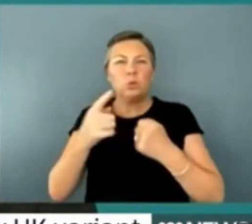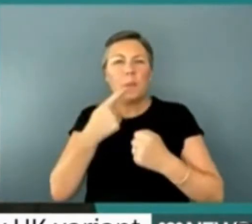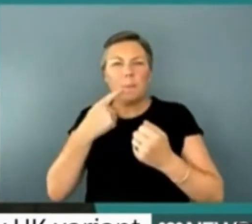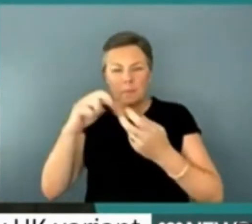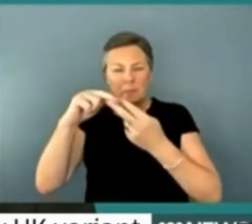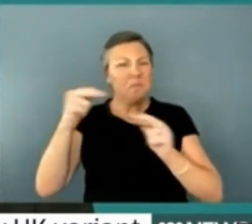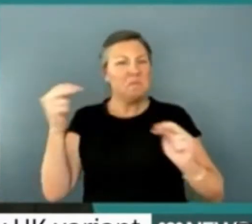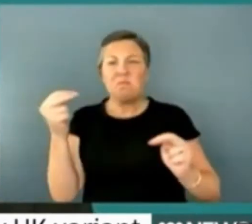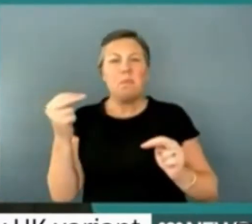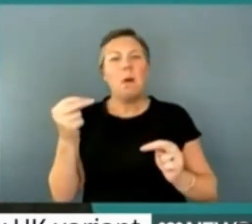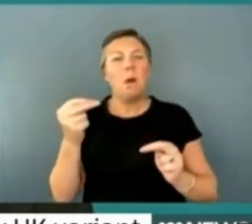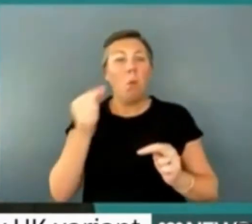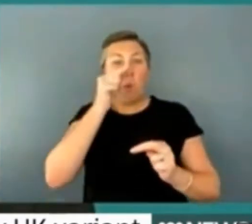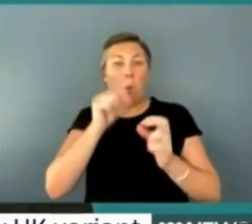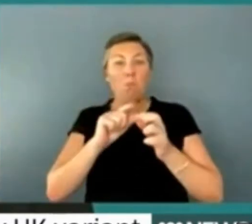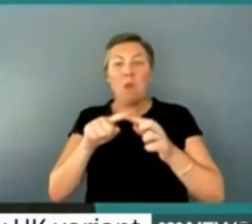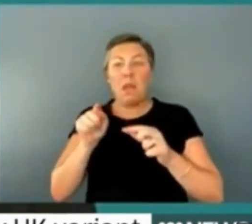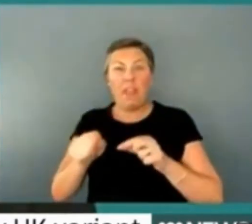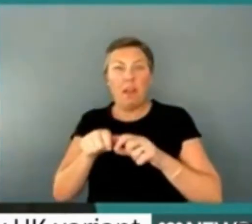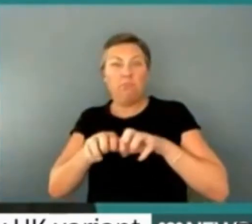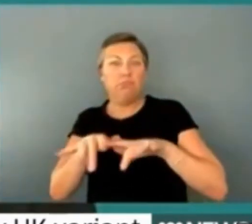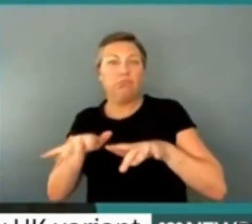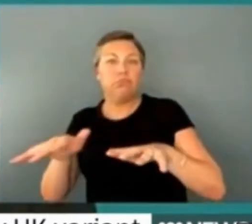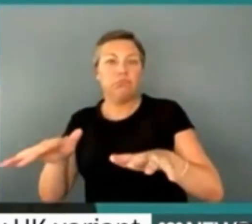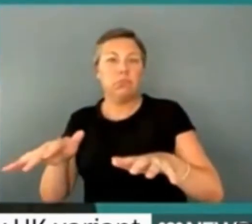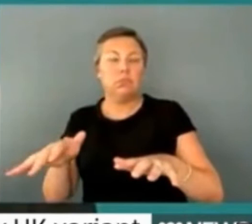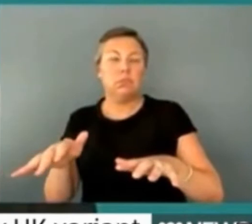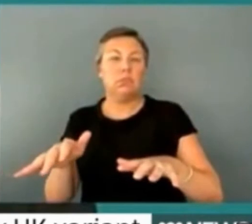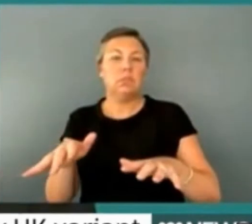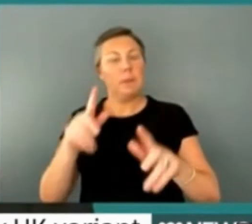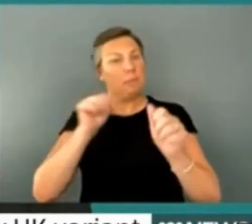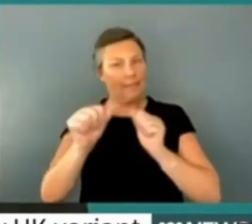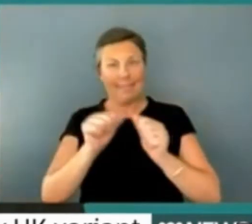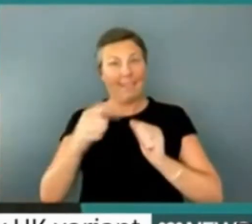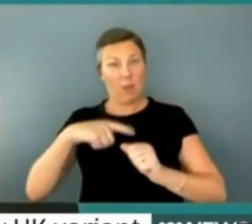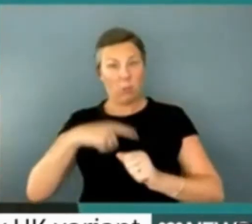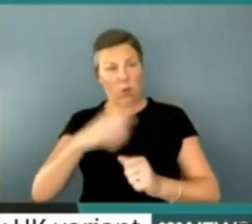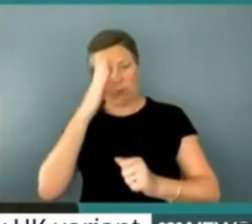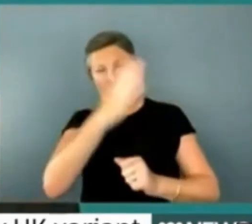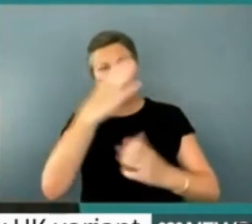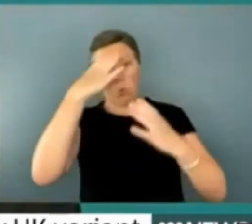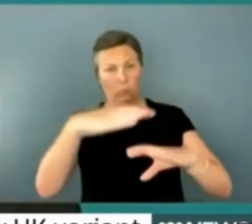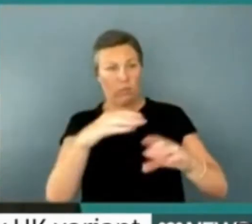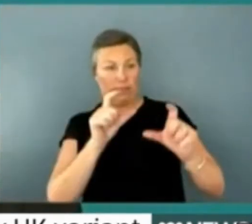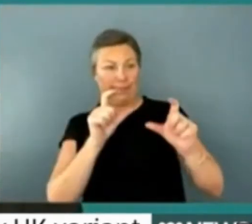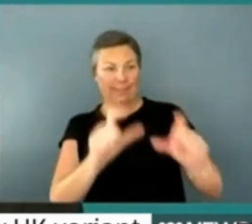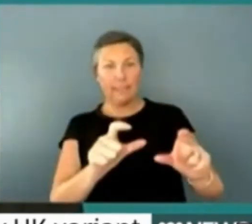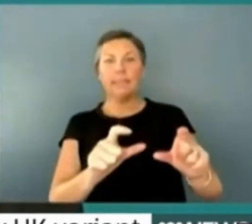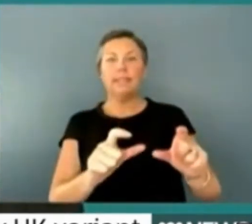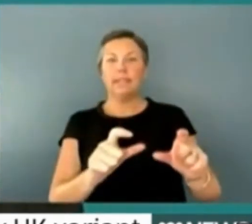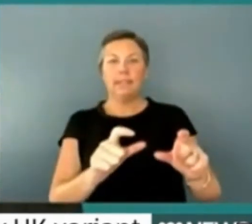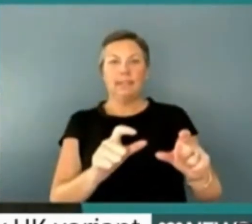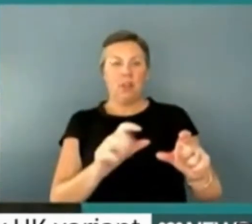a hotel room for 2 weeks, you're not going to transmit that out of that room. And in most